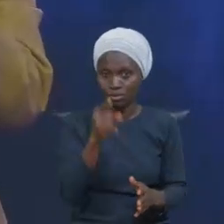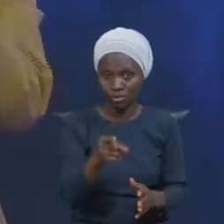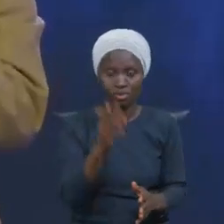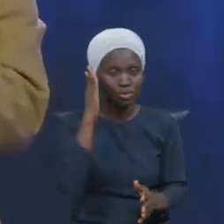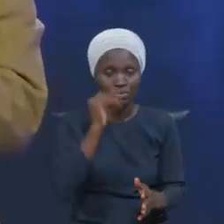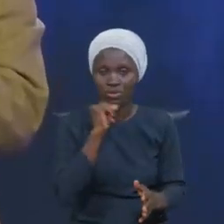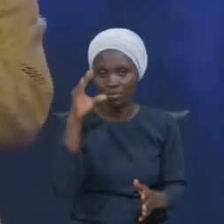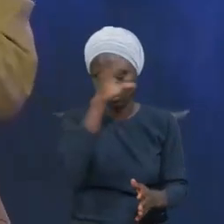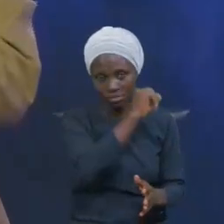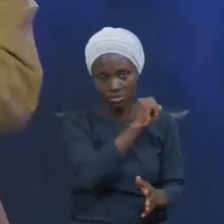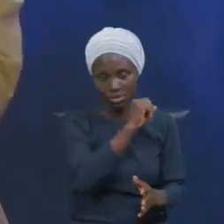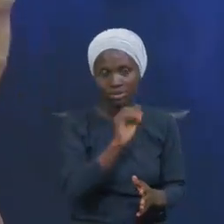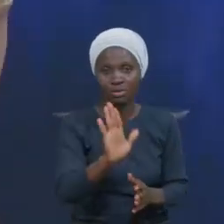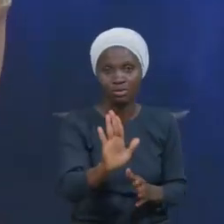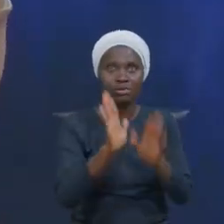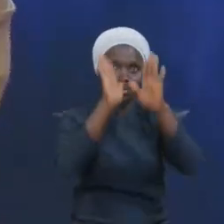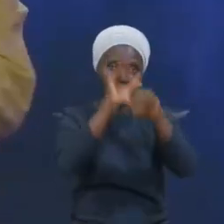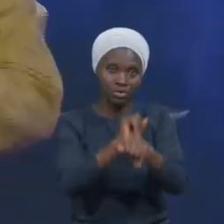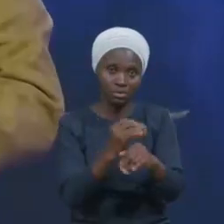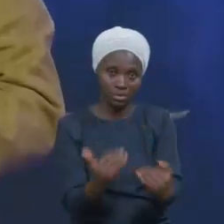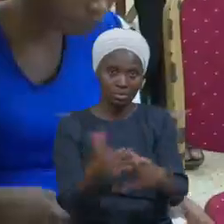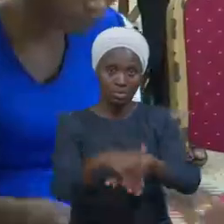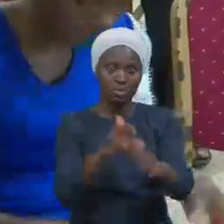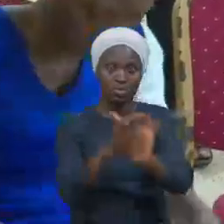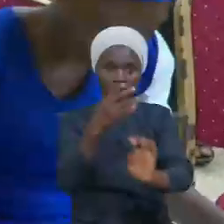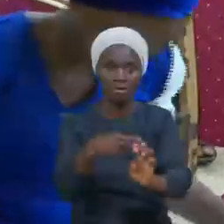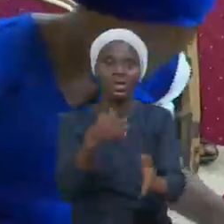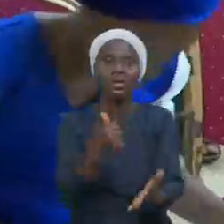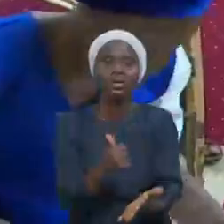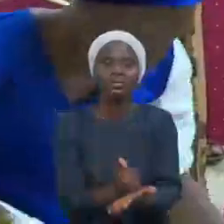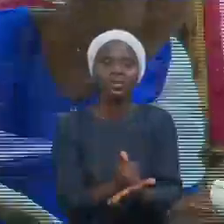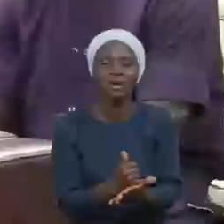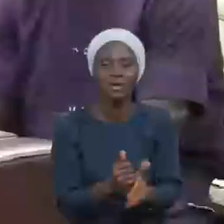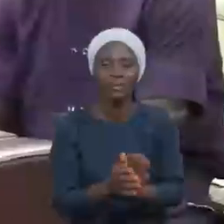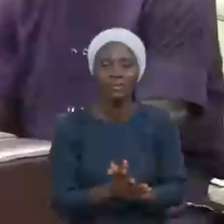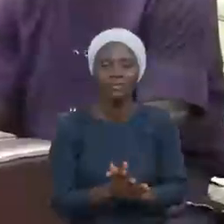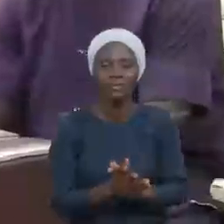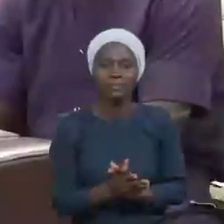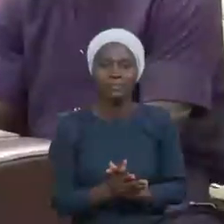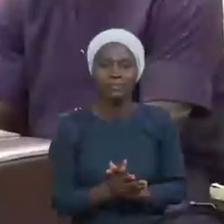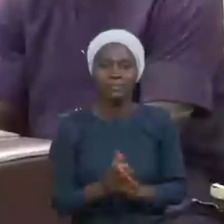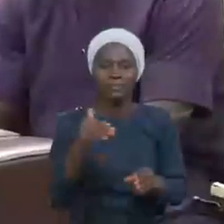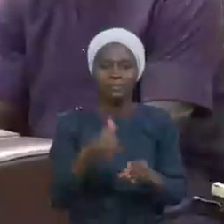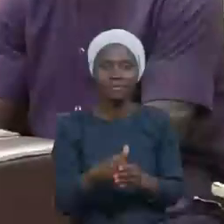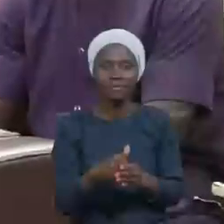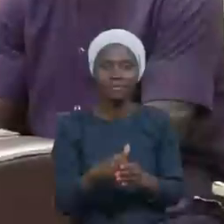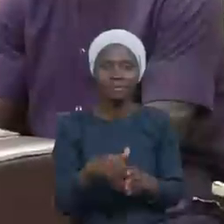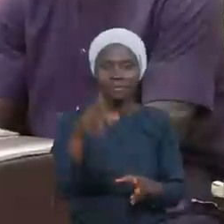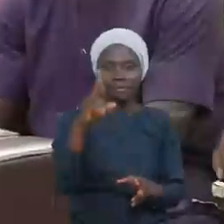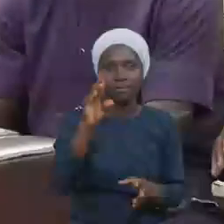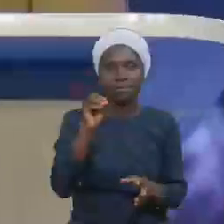not miss your miracle tonight in Jesus' name. In Romans chapter